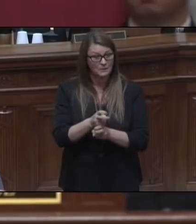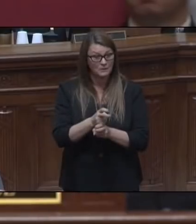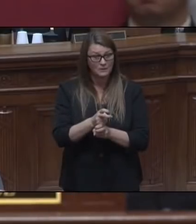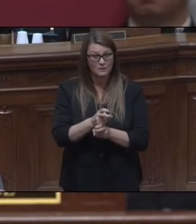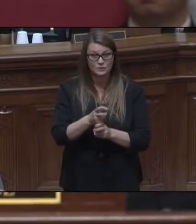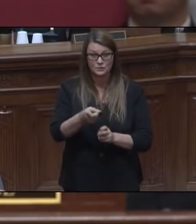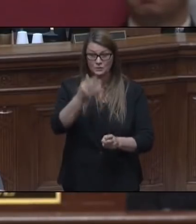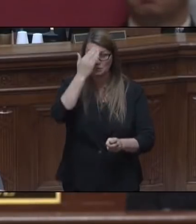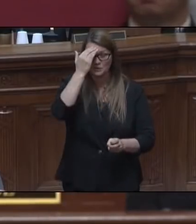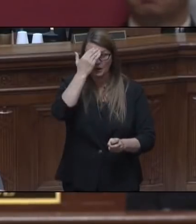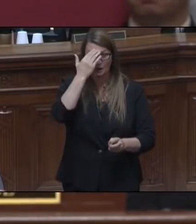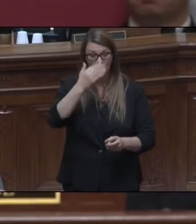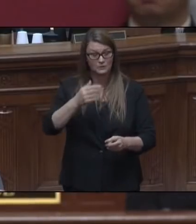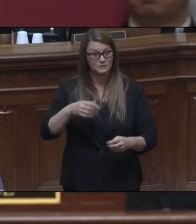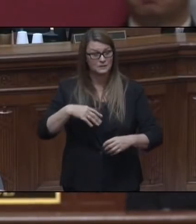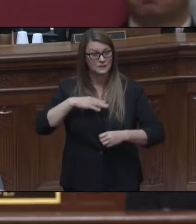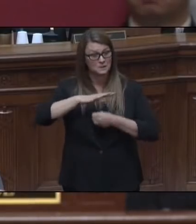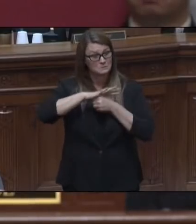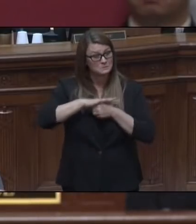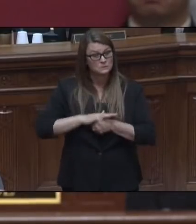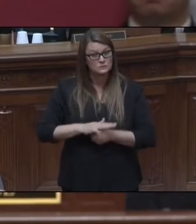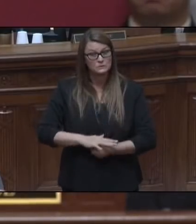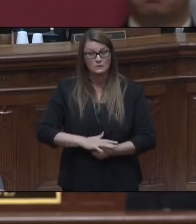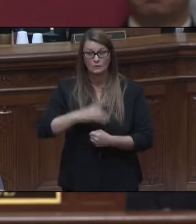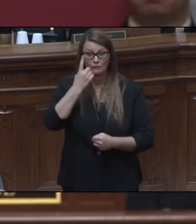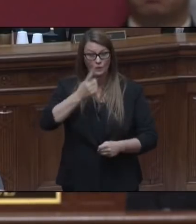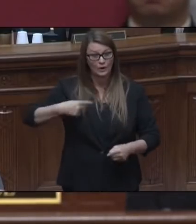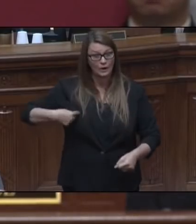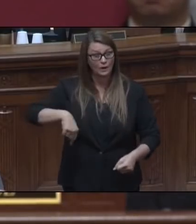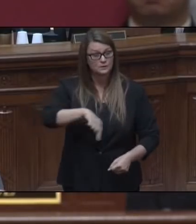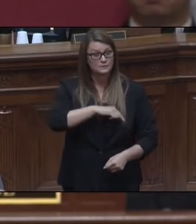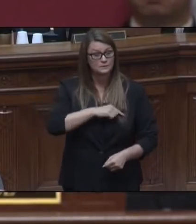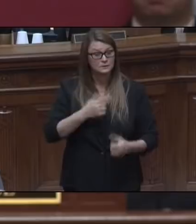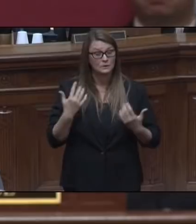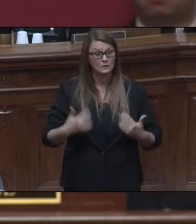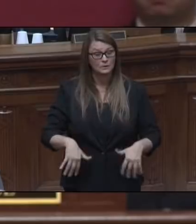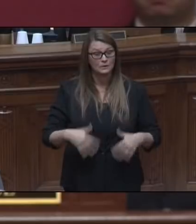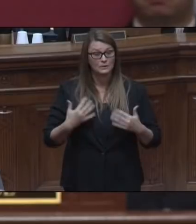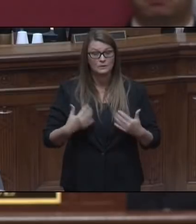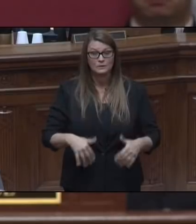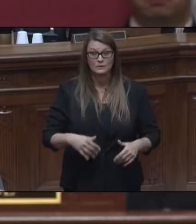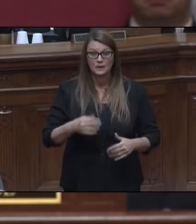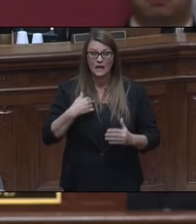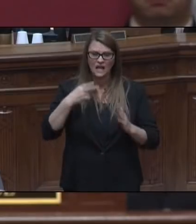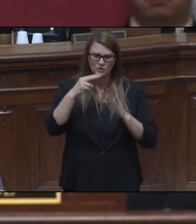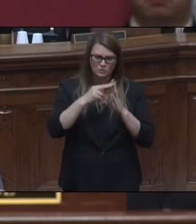that it's taken on every single last one of us. I've read every name.